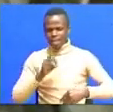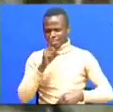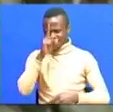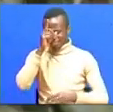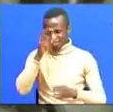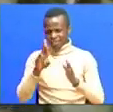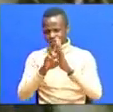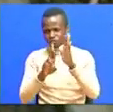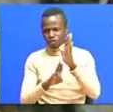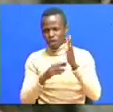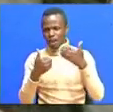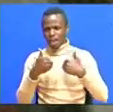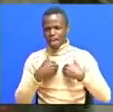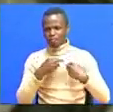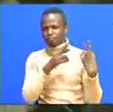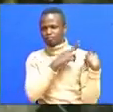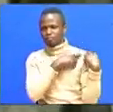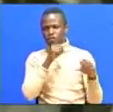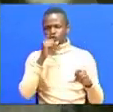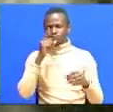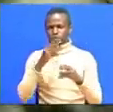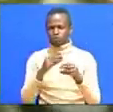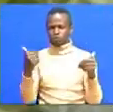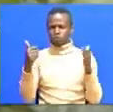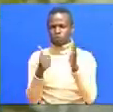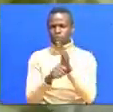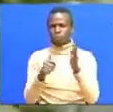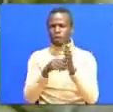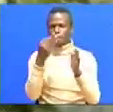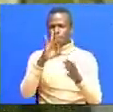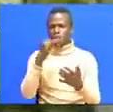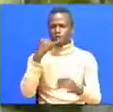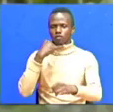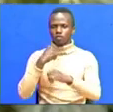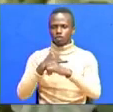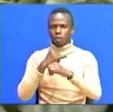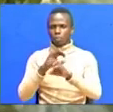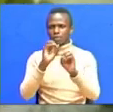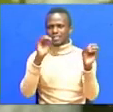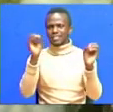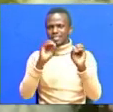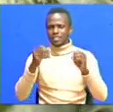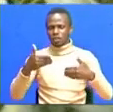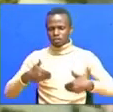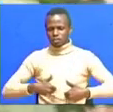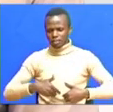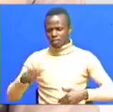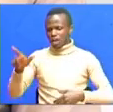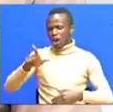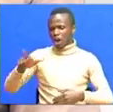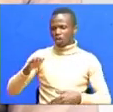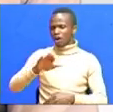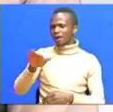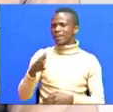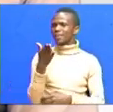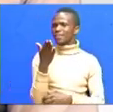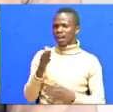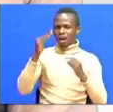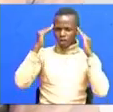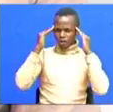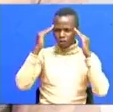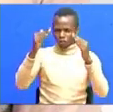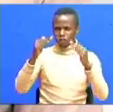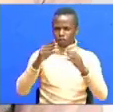in tackling the huge issue of mass unemployment among young people in rural areas. So the focus is on addressing